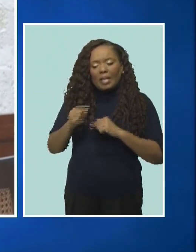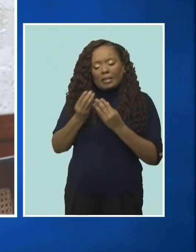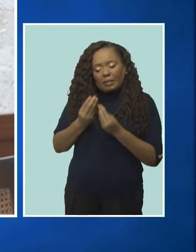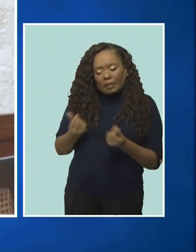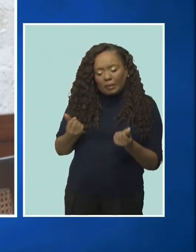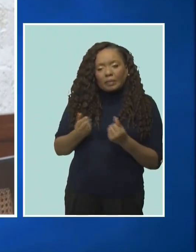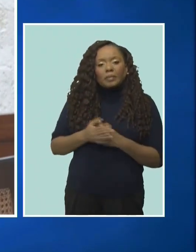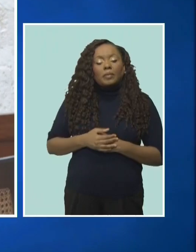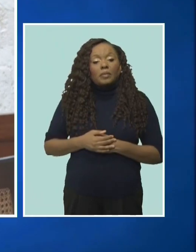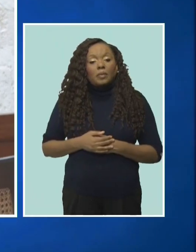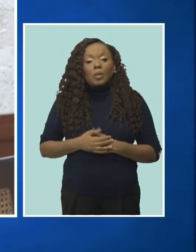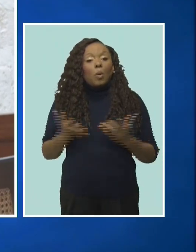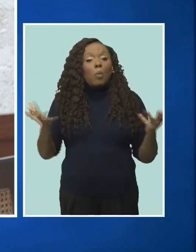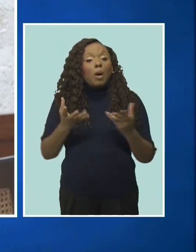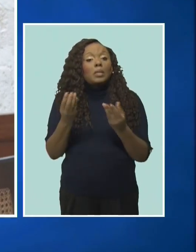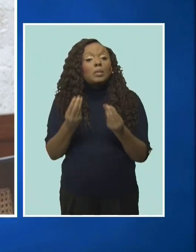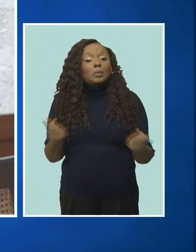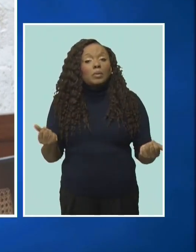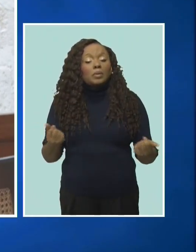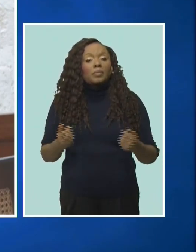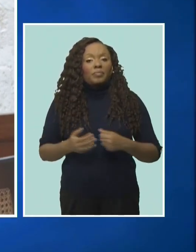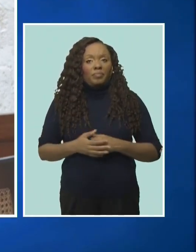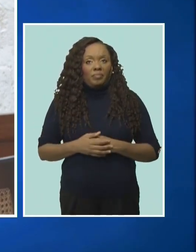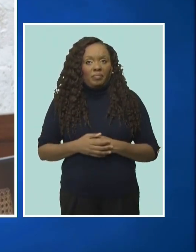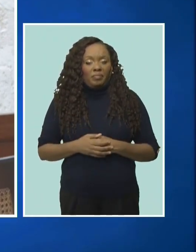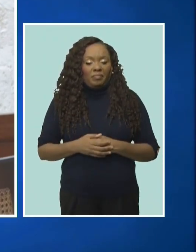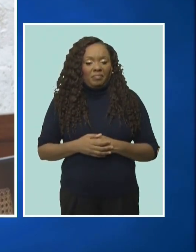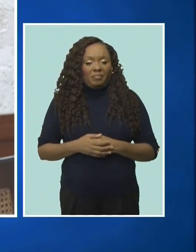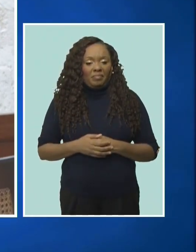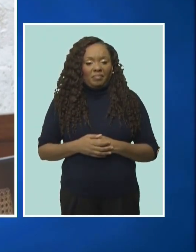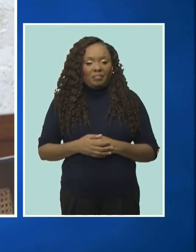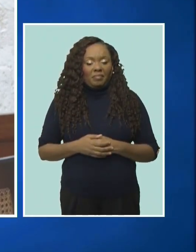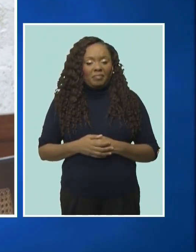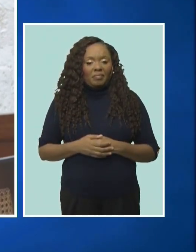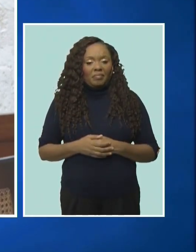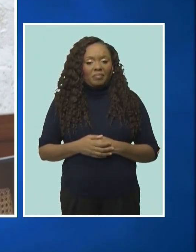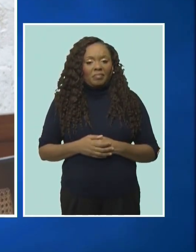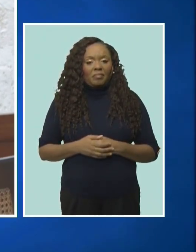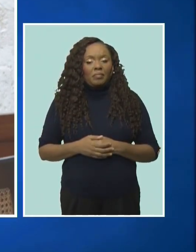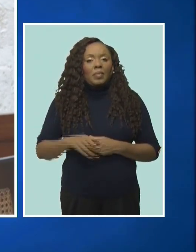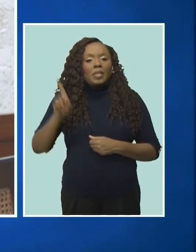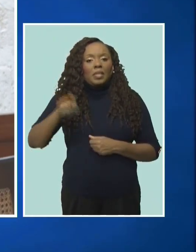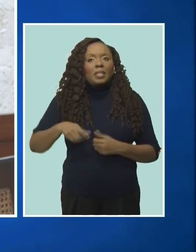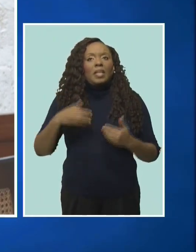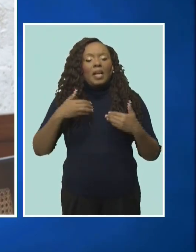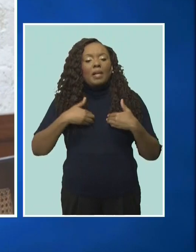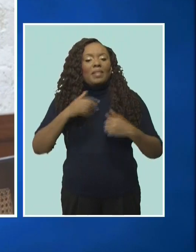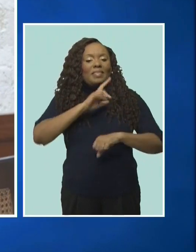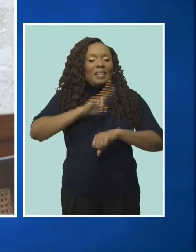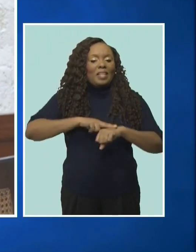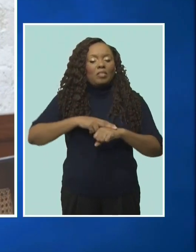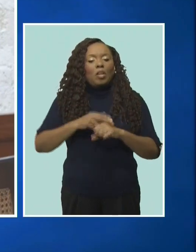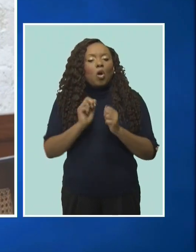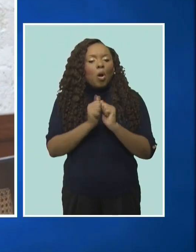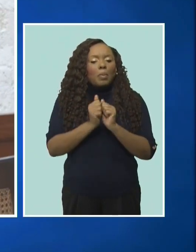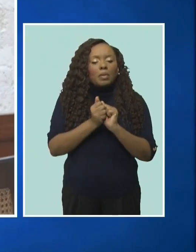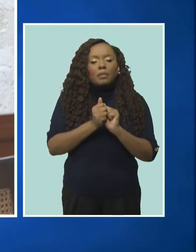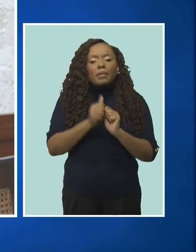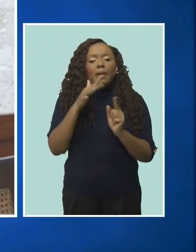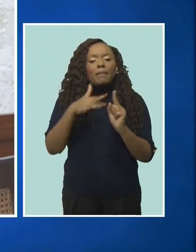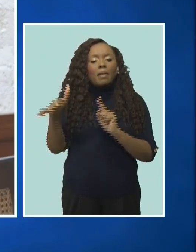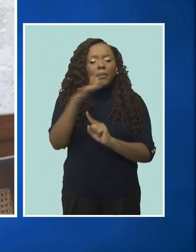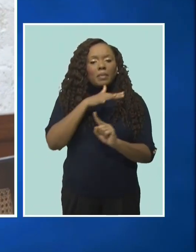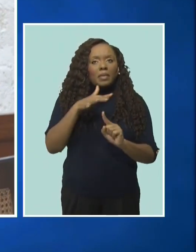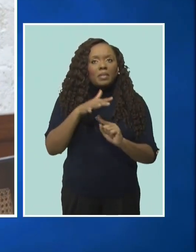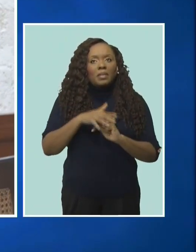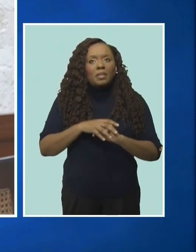me, the solution to all of these things has always been, let us have a naturally competitive environment so we don't have to